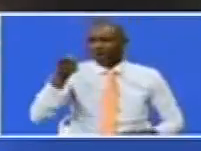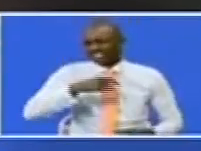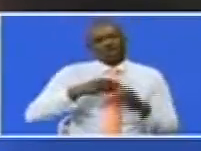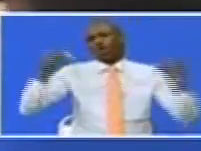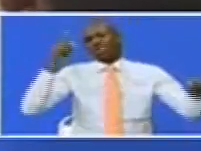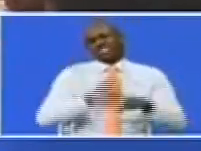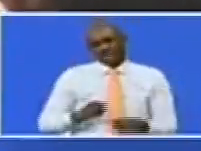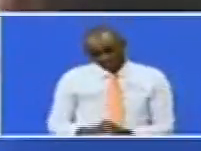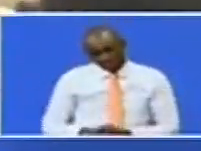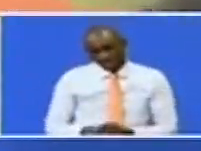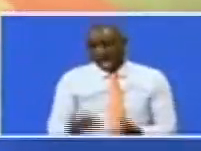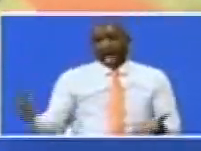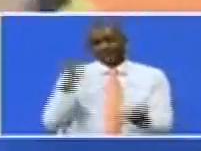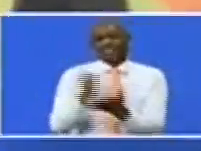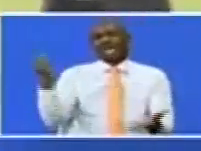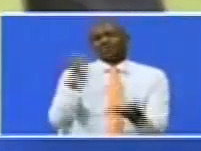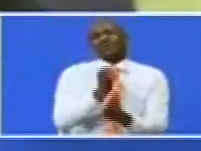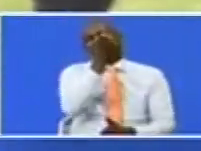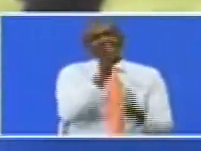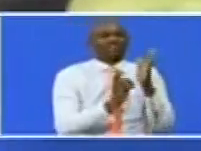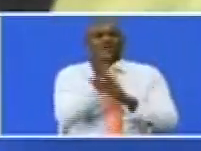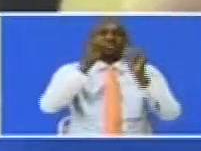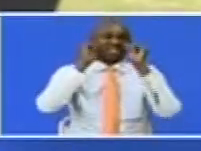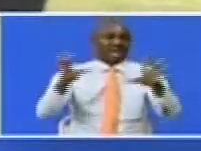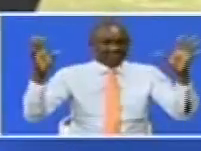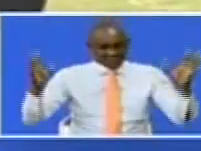in government appointments and development projects.